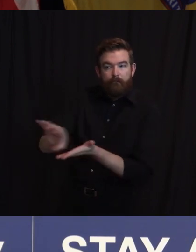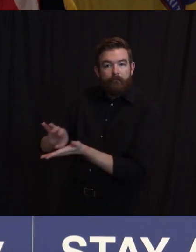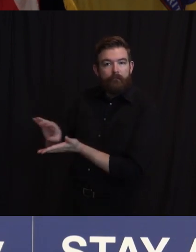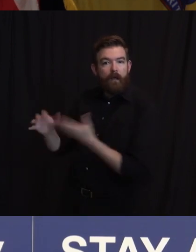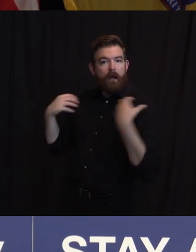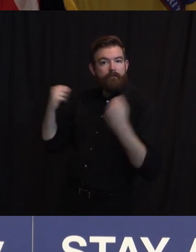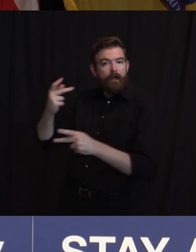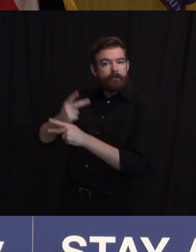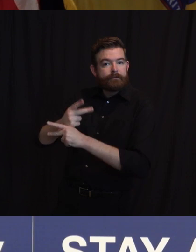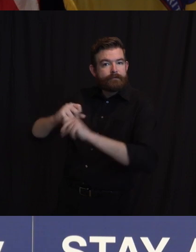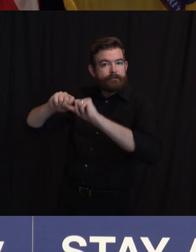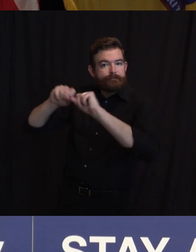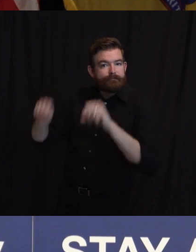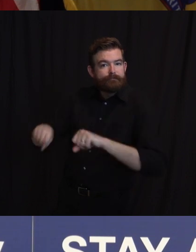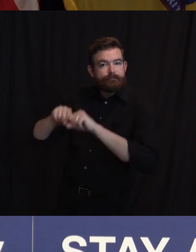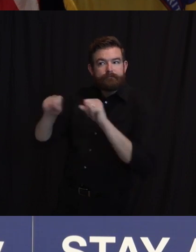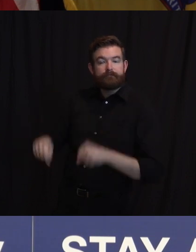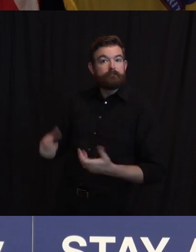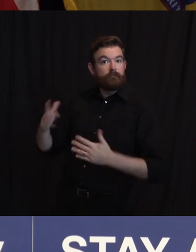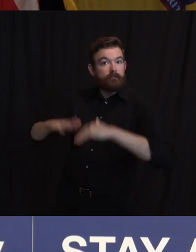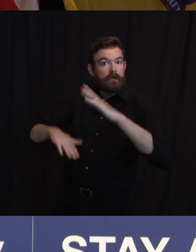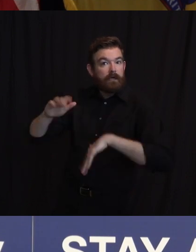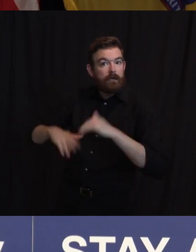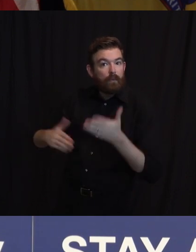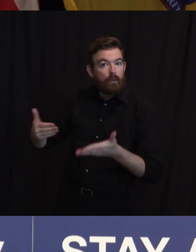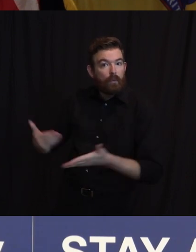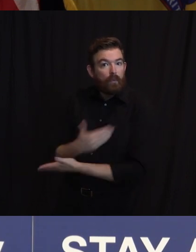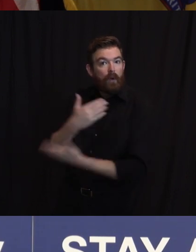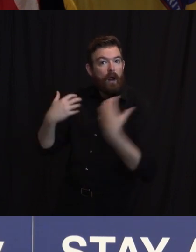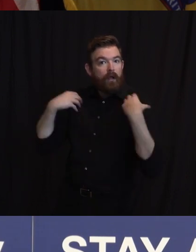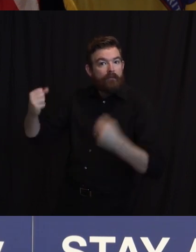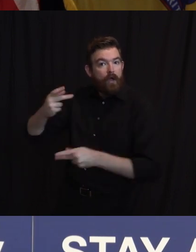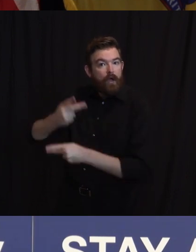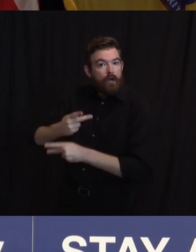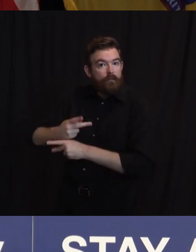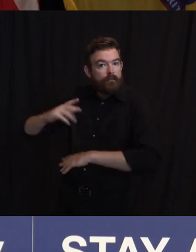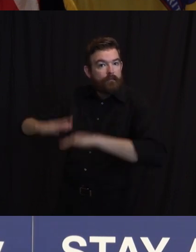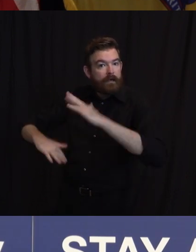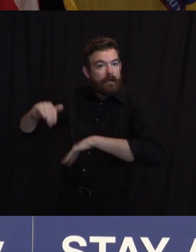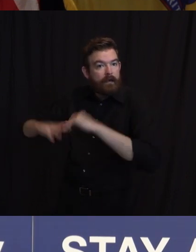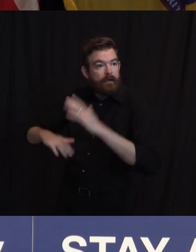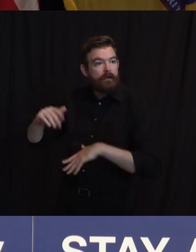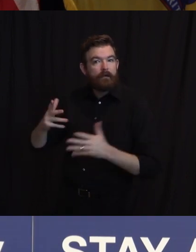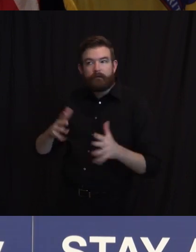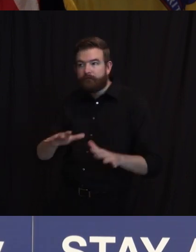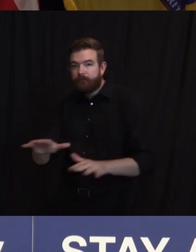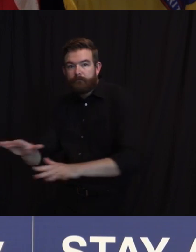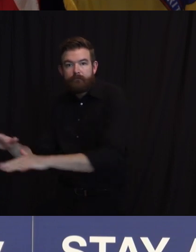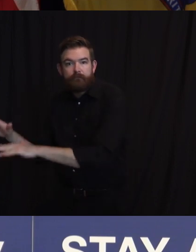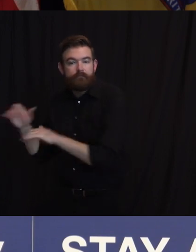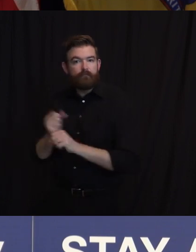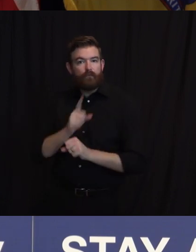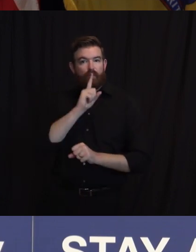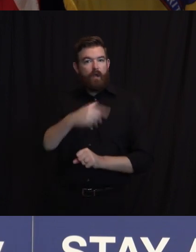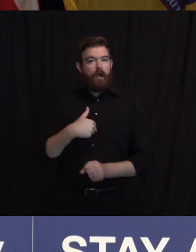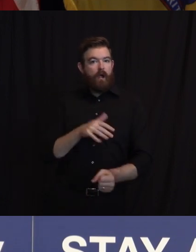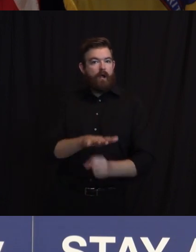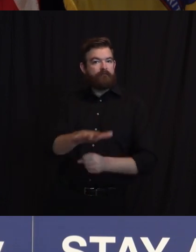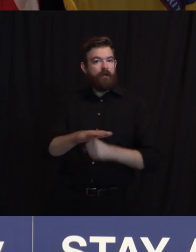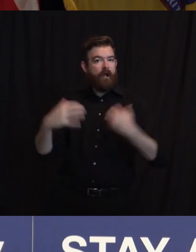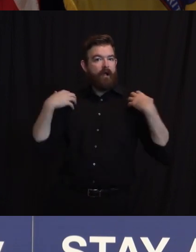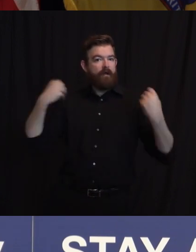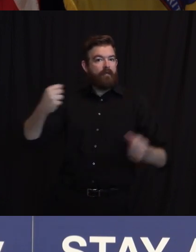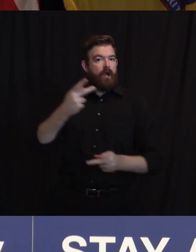health services? When communities are not accurately counted, that means less federal funding for